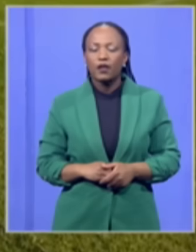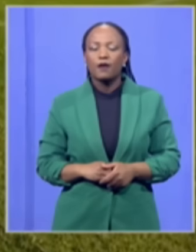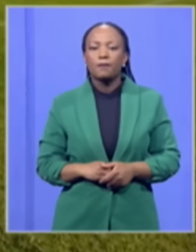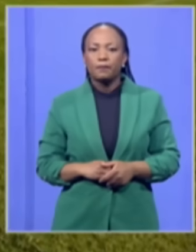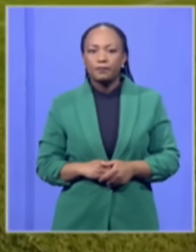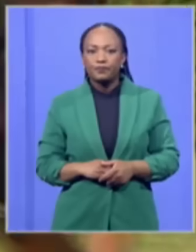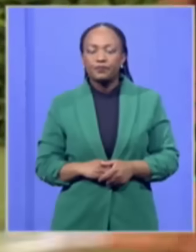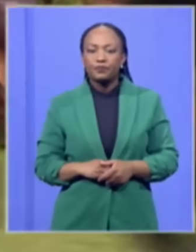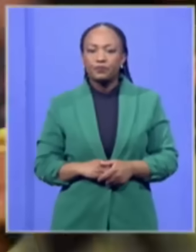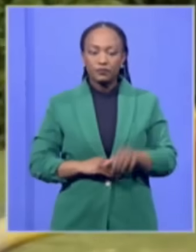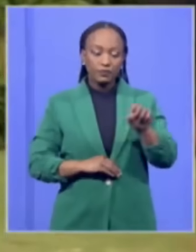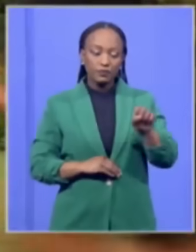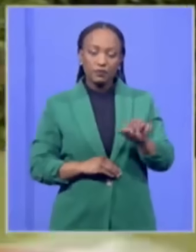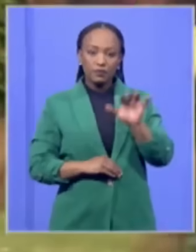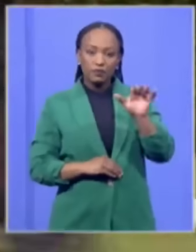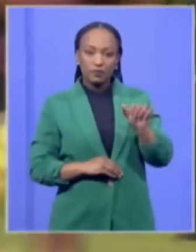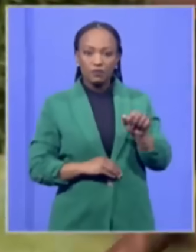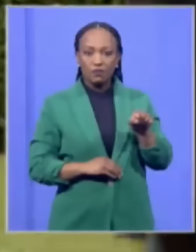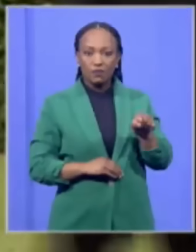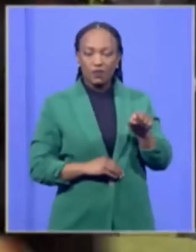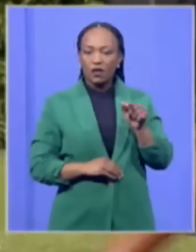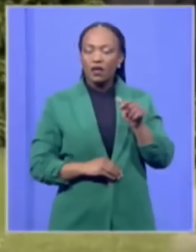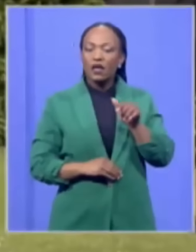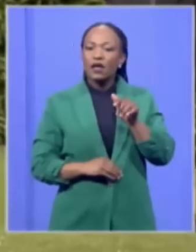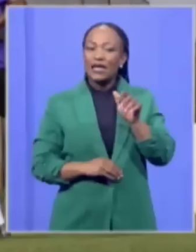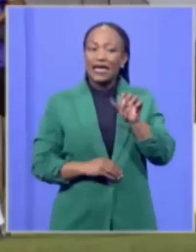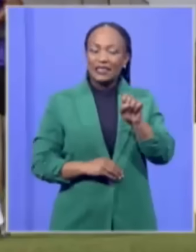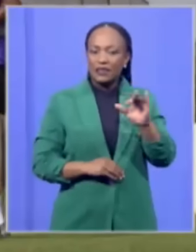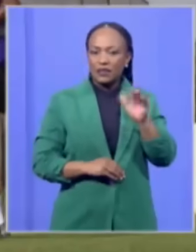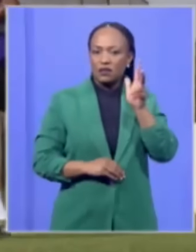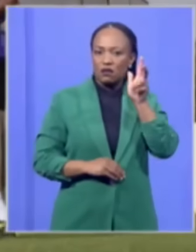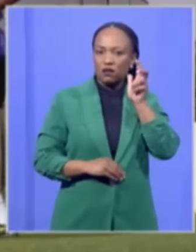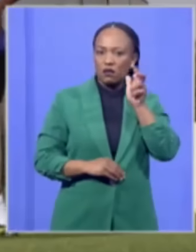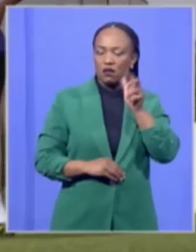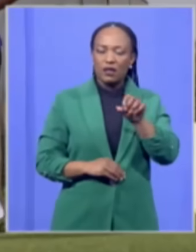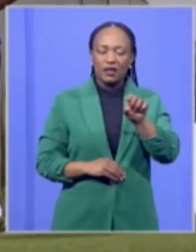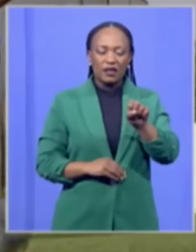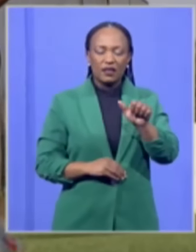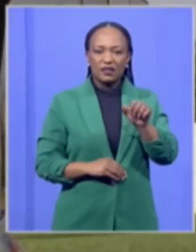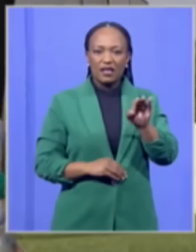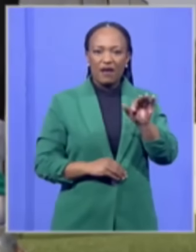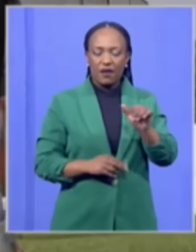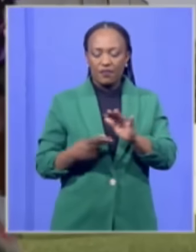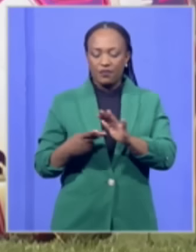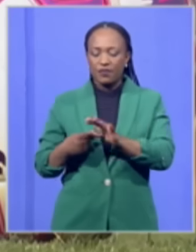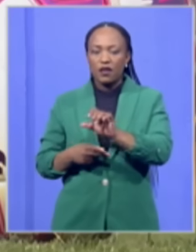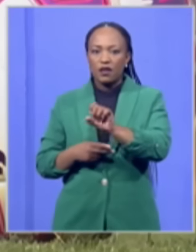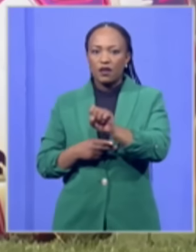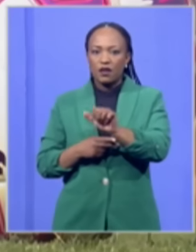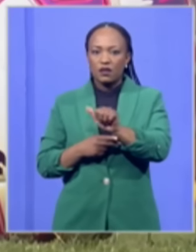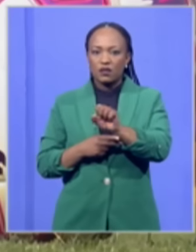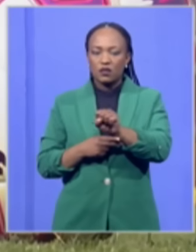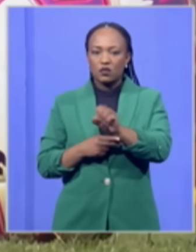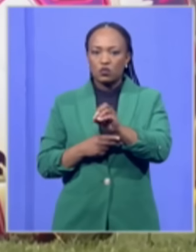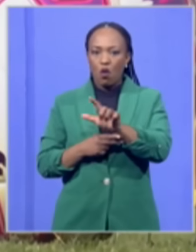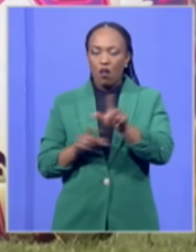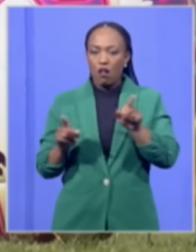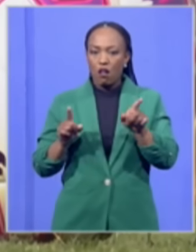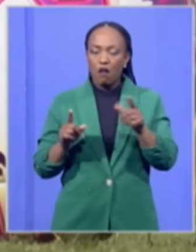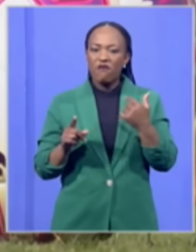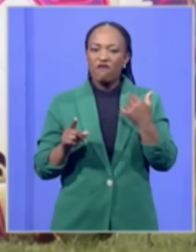Lekgotlakgašo la Afrika Borwa le kwele gape ka pudi ya tsela gore SAFA le Sasol yeo e le go mothuši wa mašeleng wa